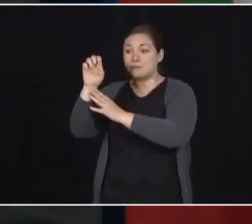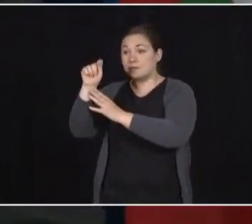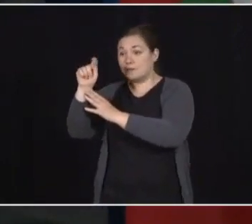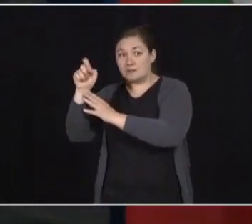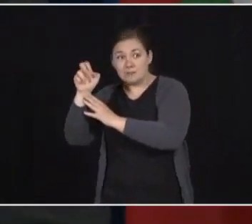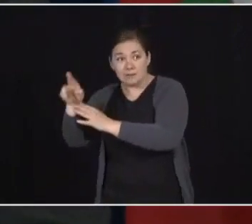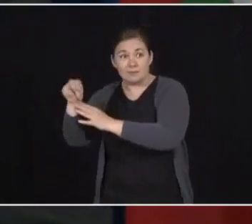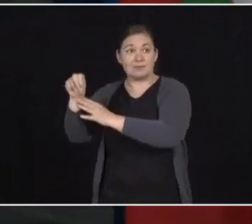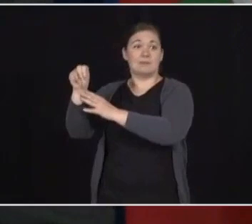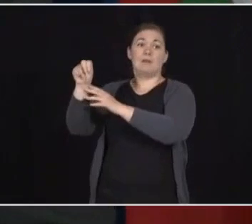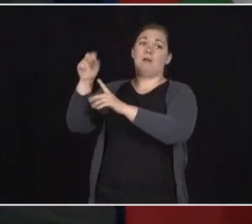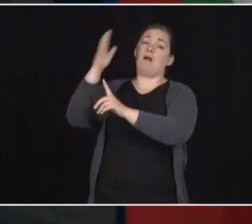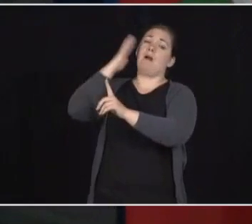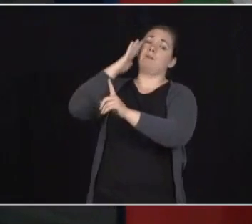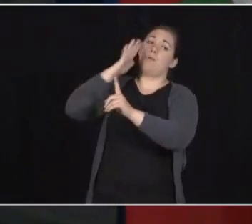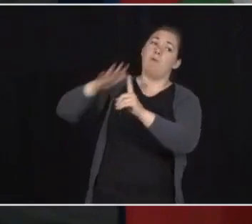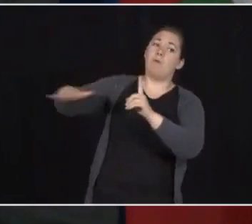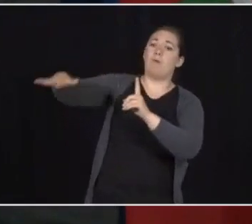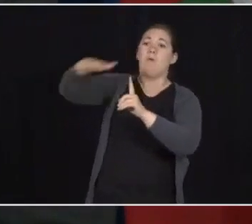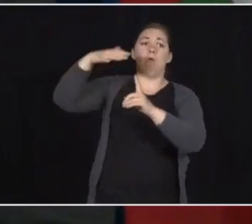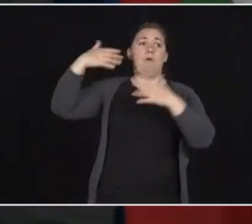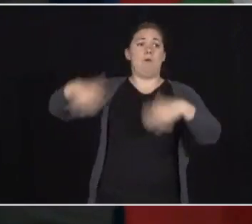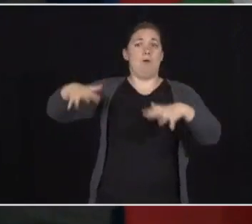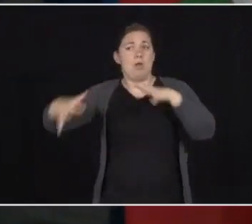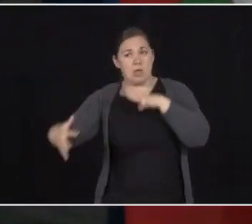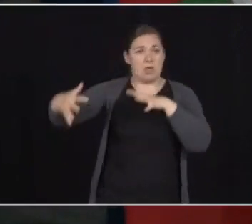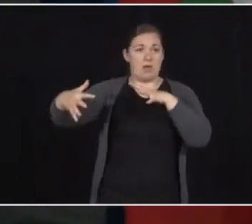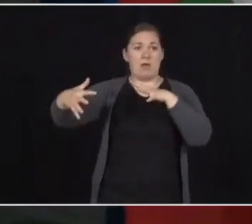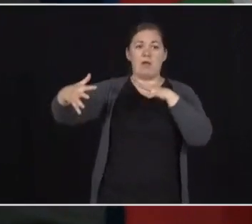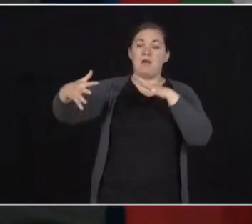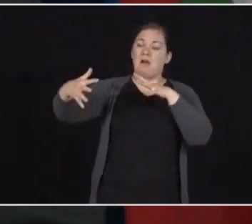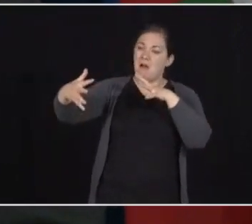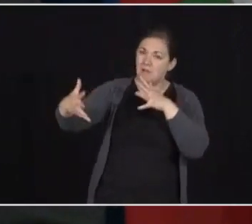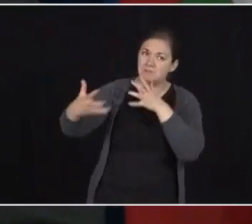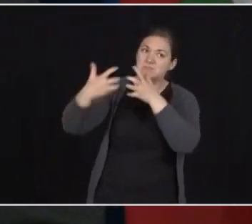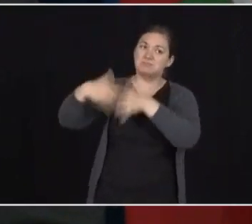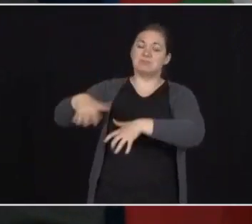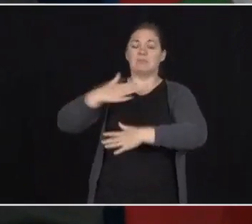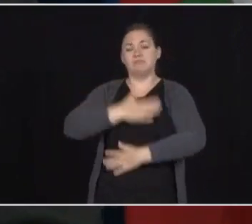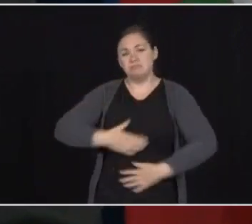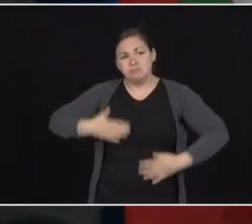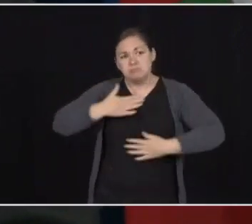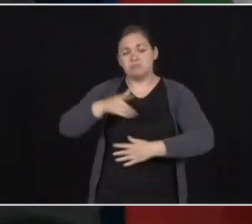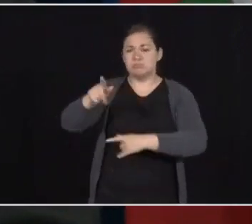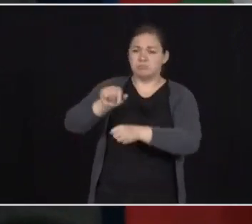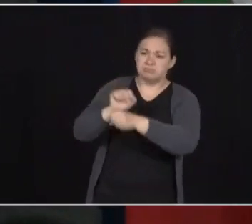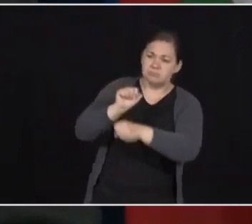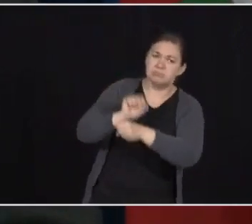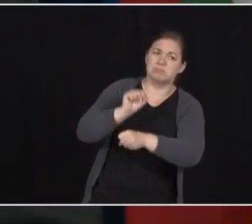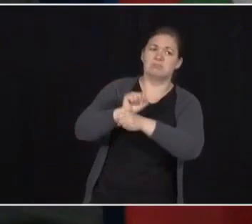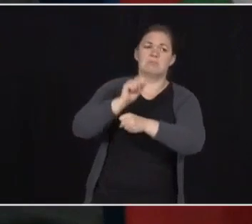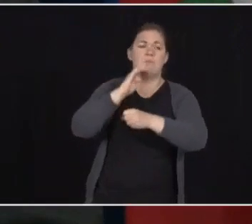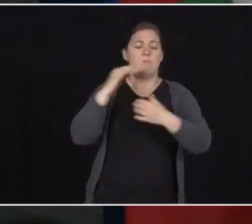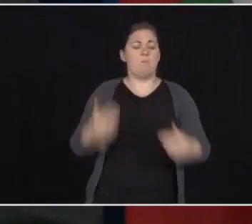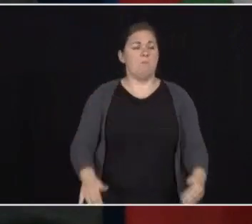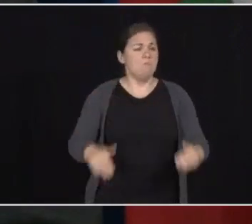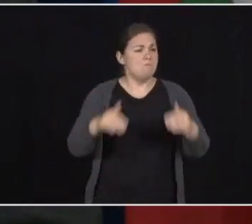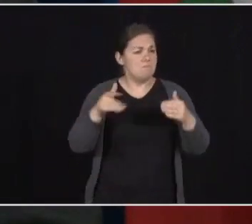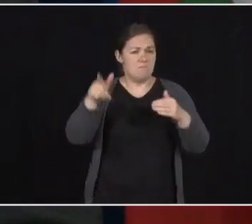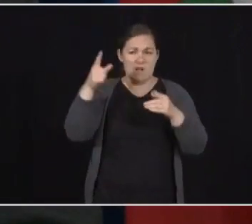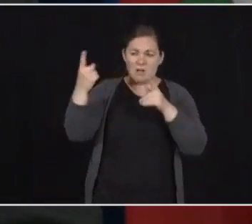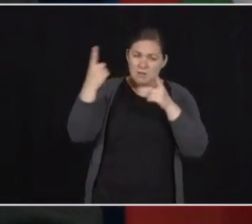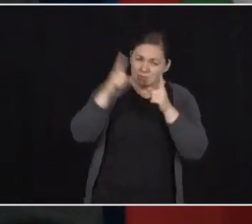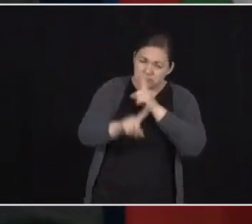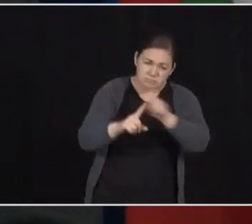little bump there, but I just want to tell you how much I appreciate you. The job you're doing, the sacrifices that you put